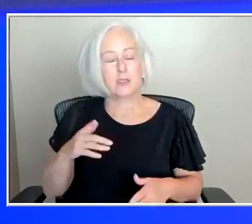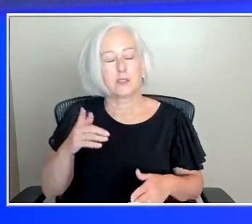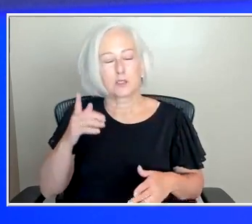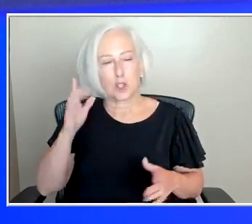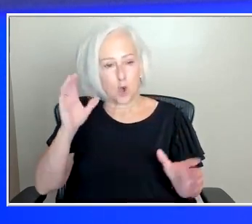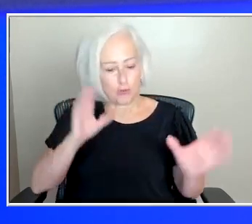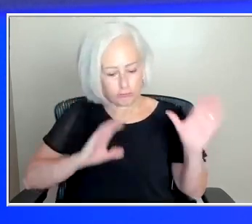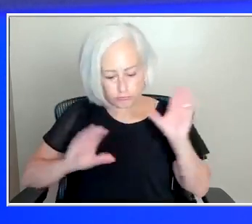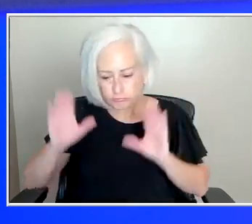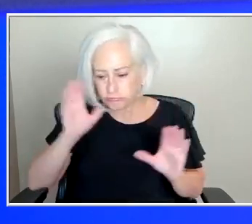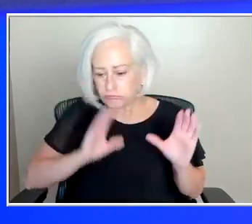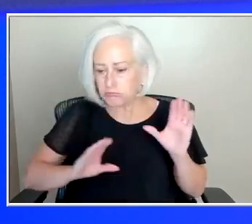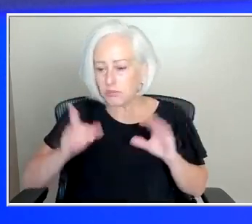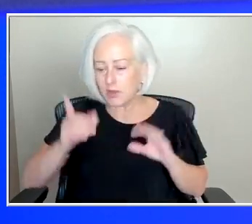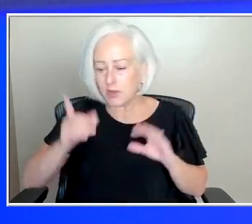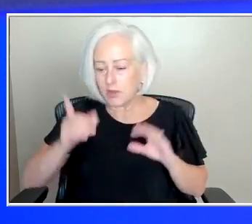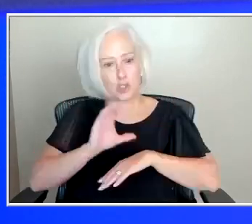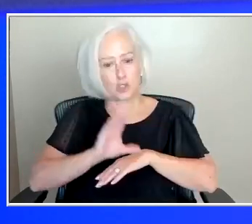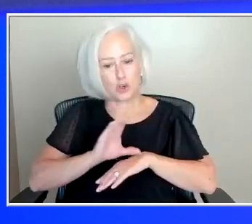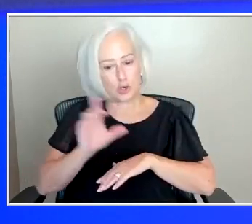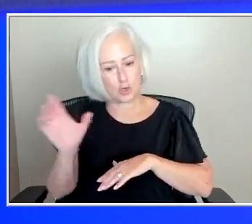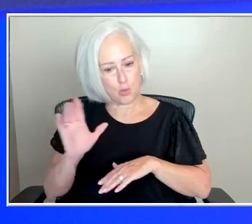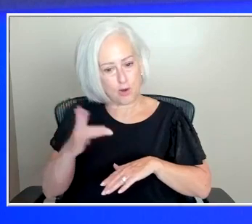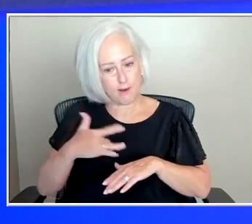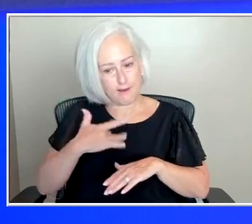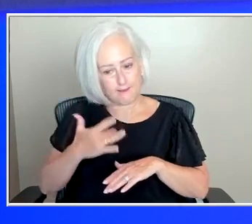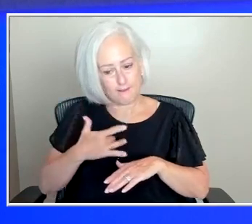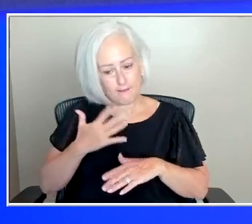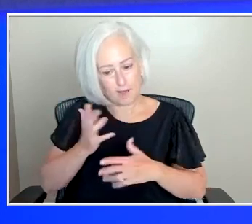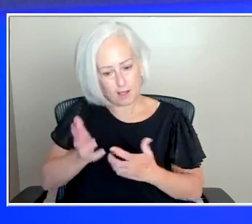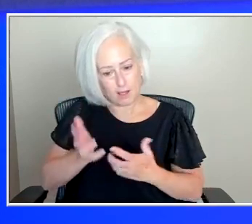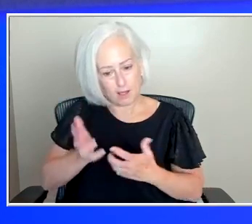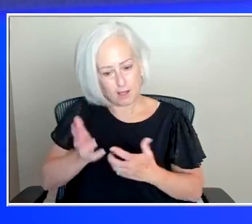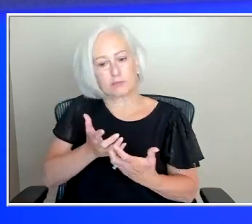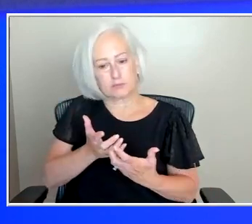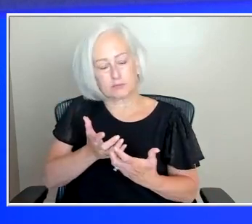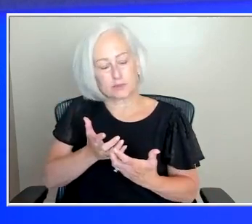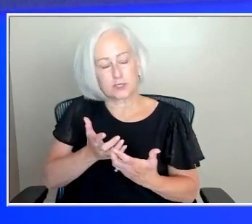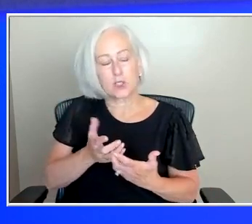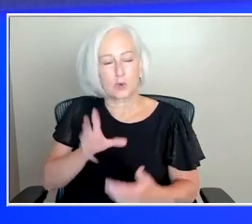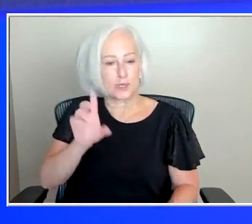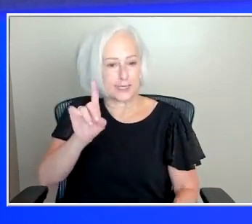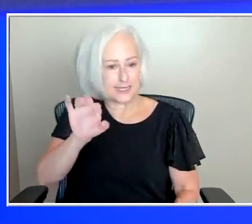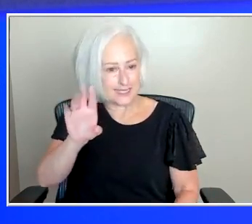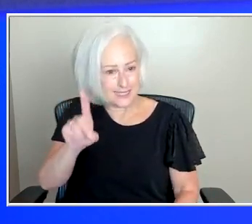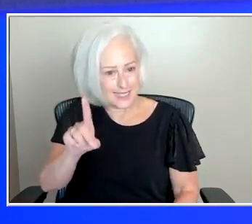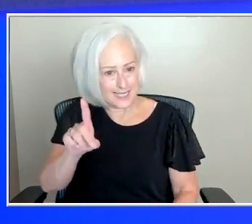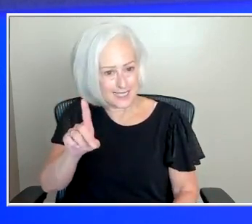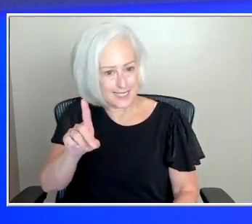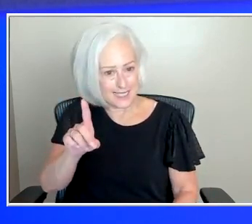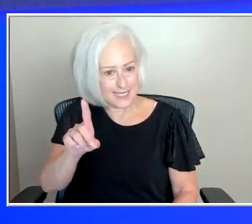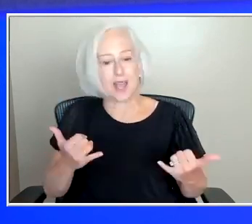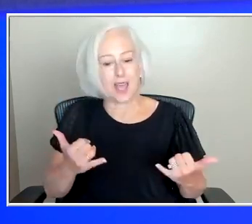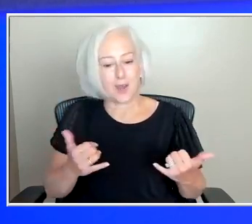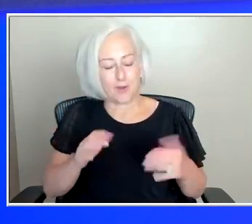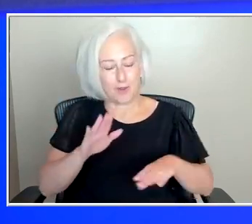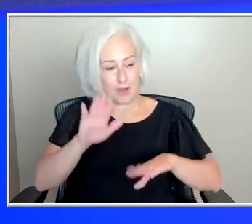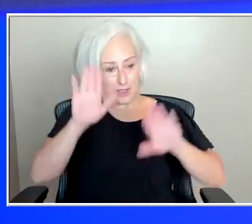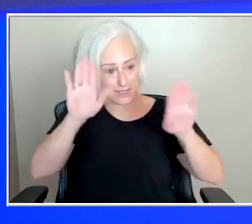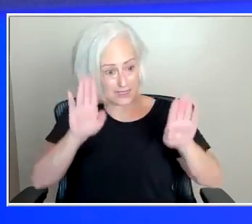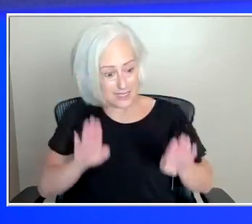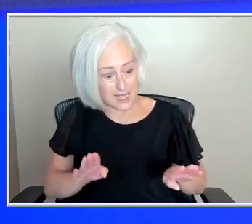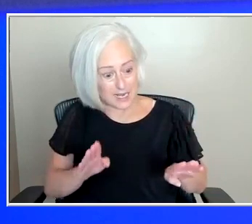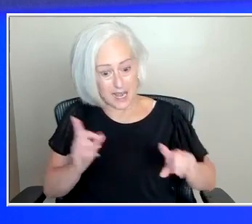home, and we did. So instead of going to golf courses now on Sunday, I will first